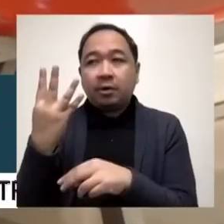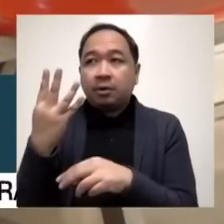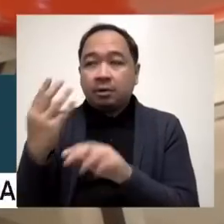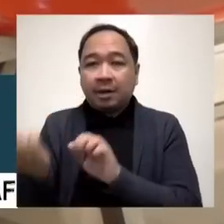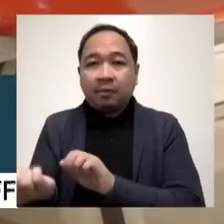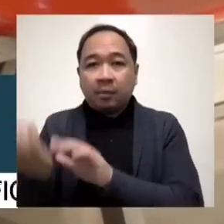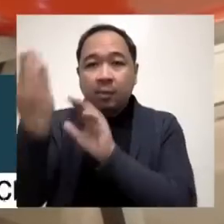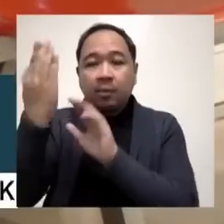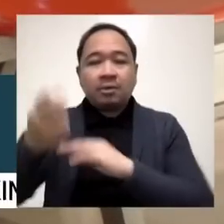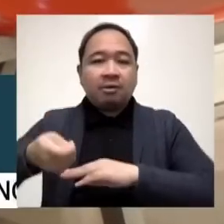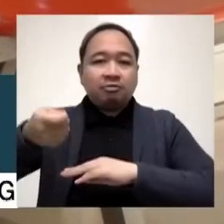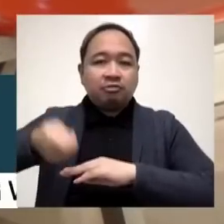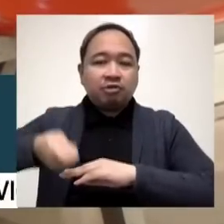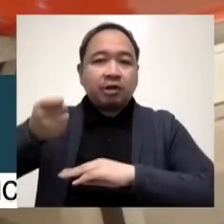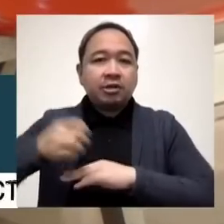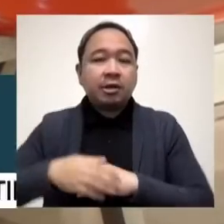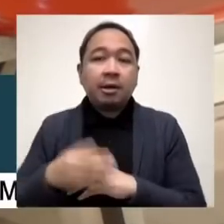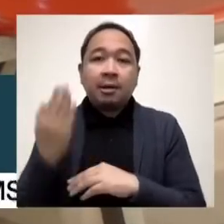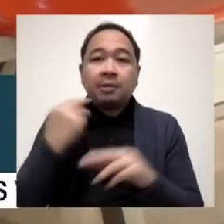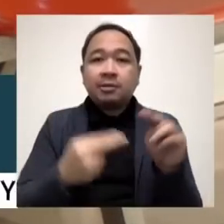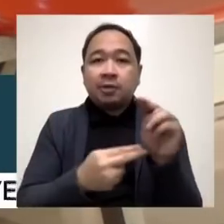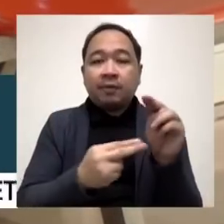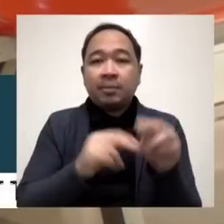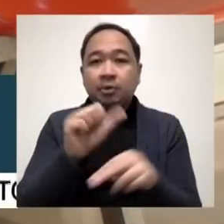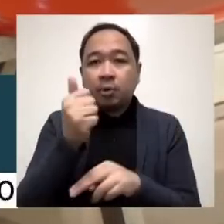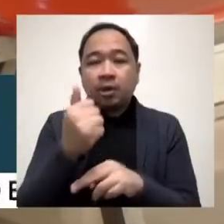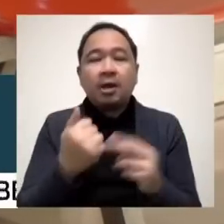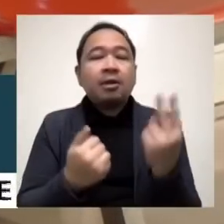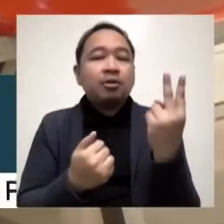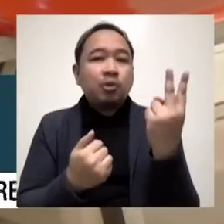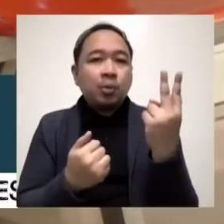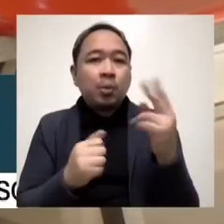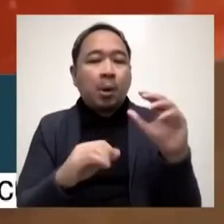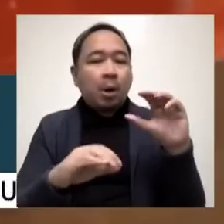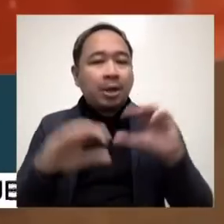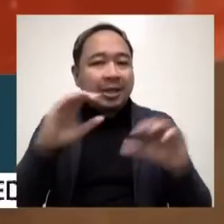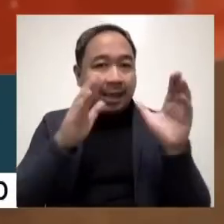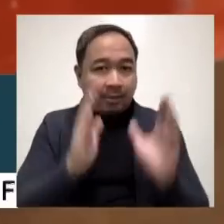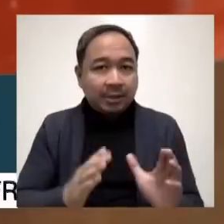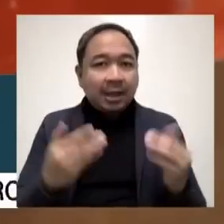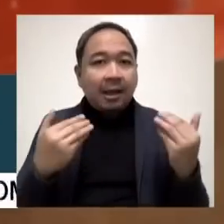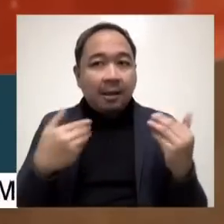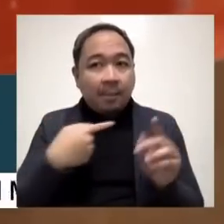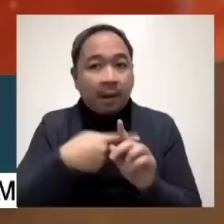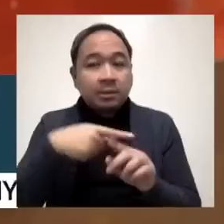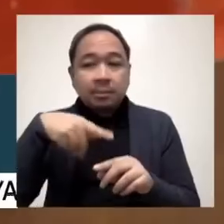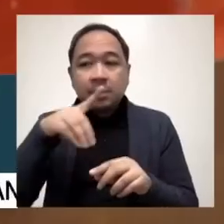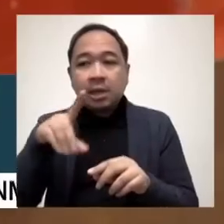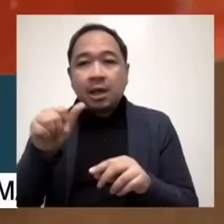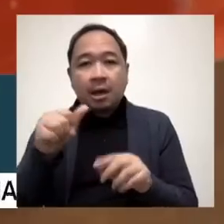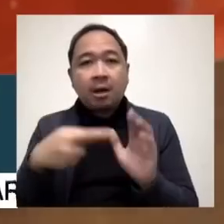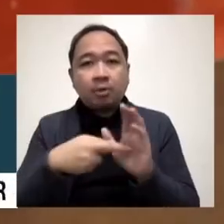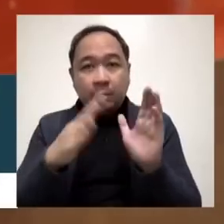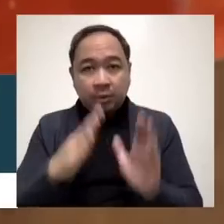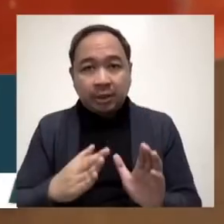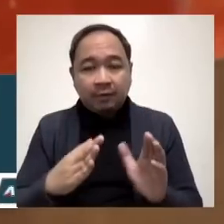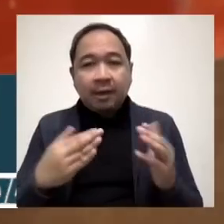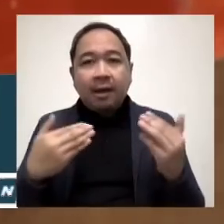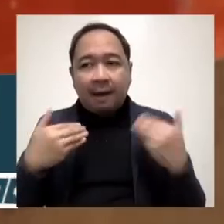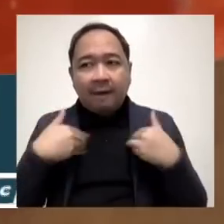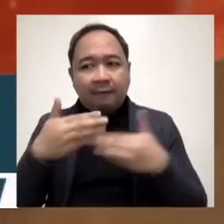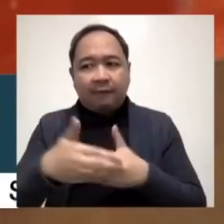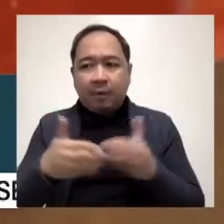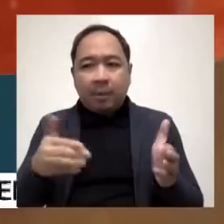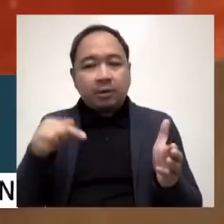II. Last November 10, Carmina, two chemists were present and a PIDEA representative that carries a box containing kush